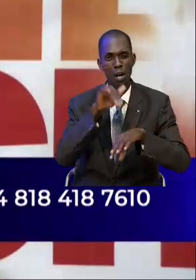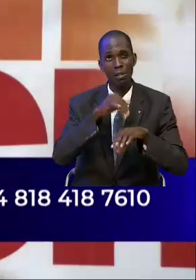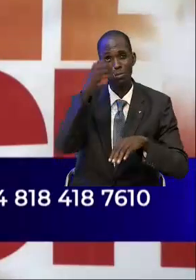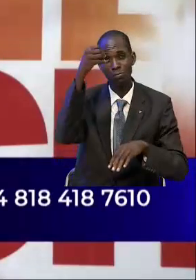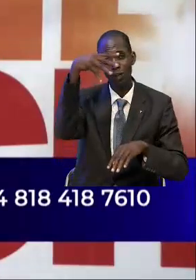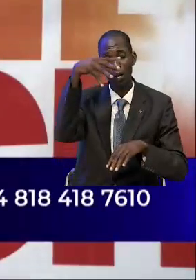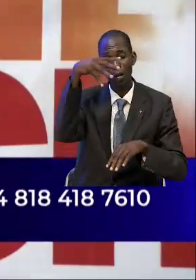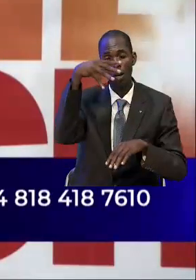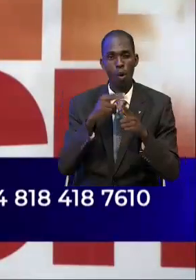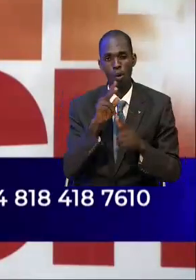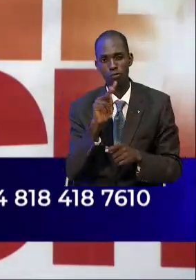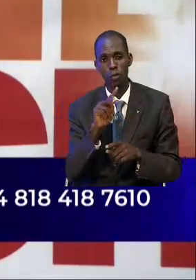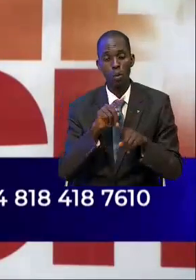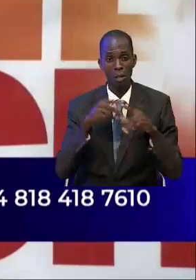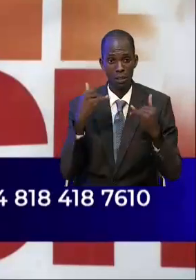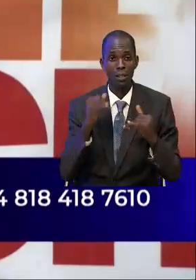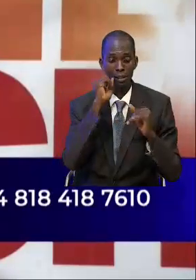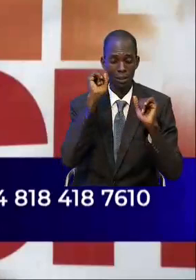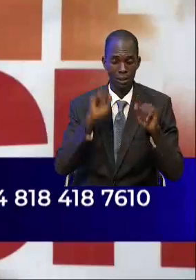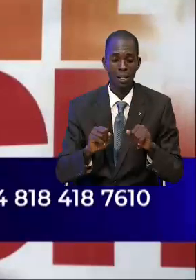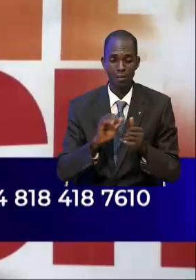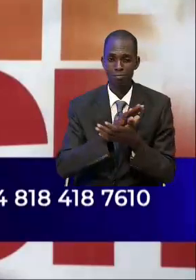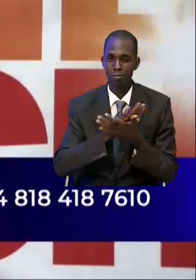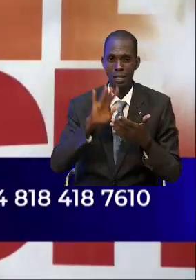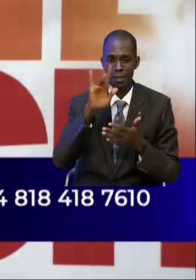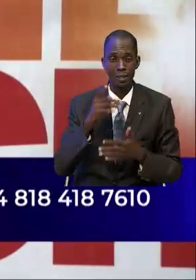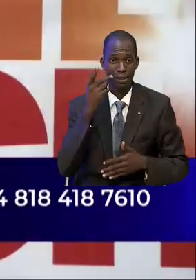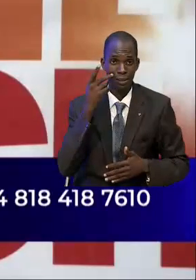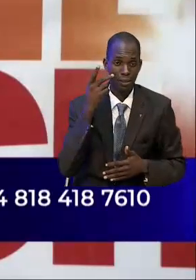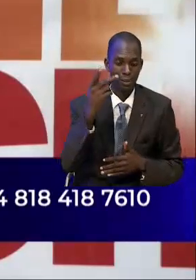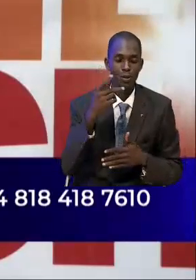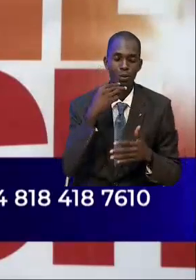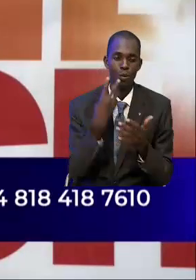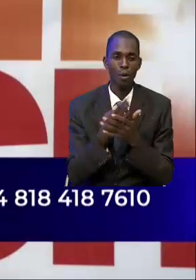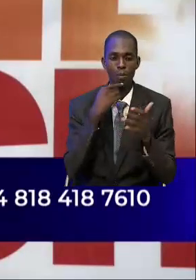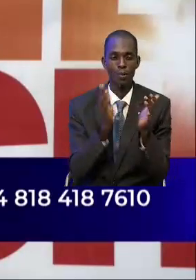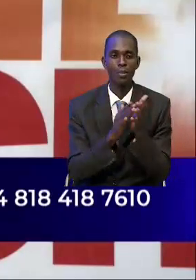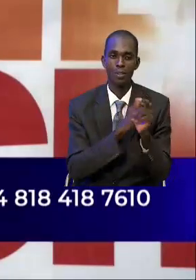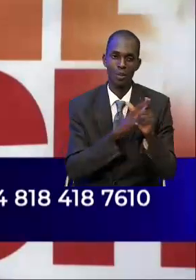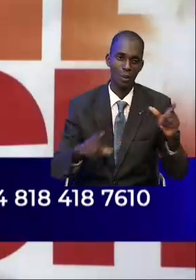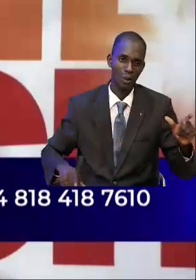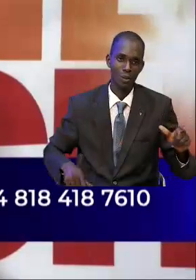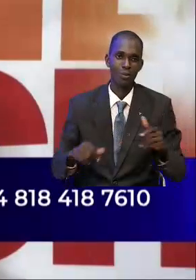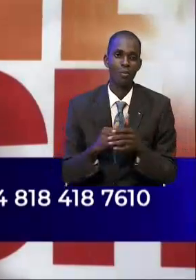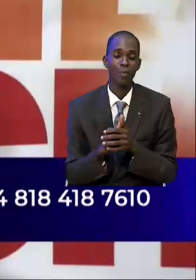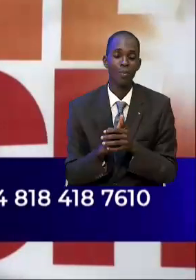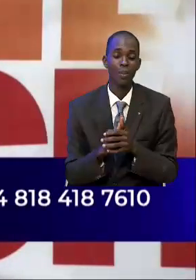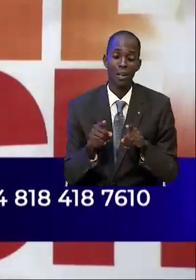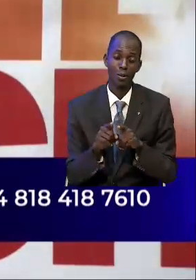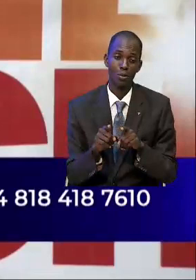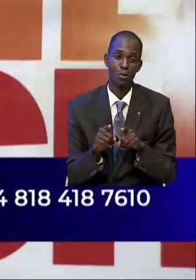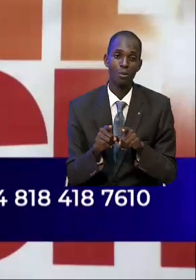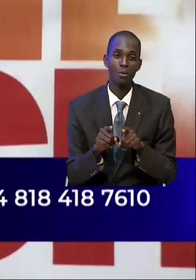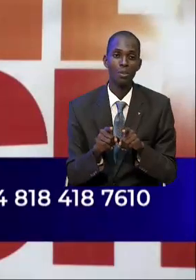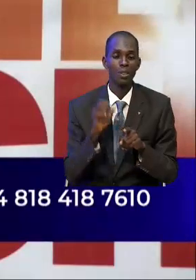look directly to the screen or light like that. But now I can clearly see. I can clearly look directly to the